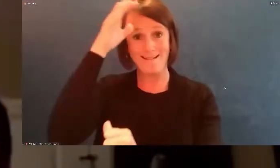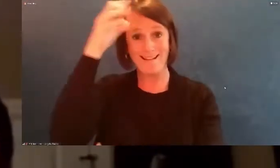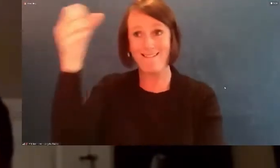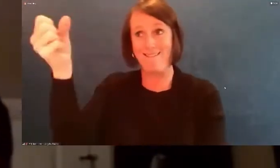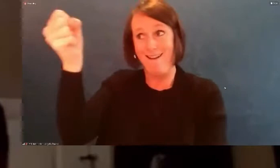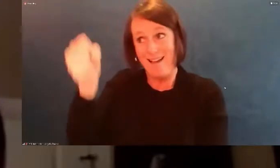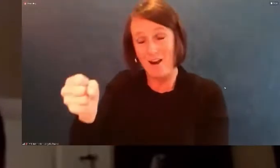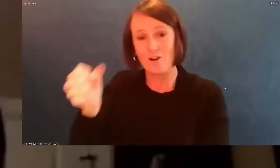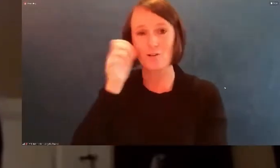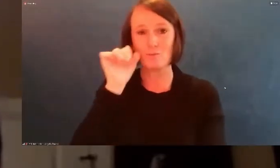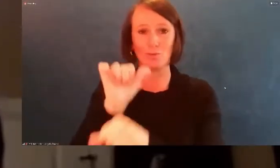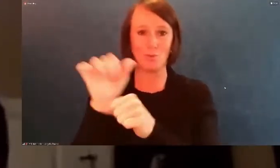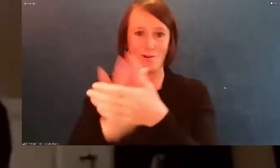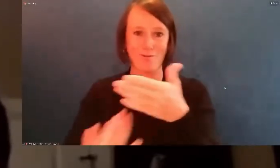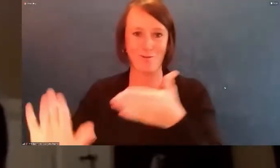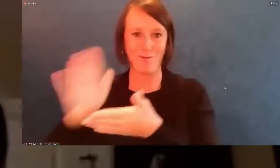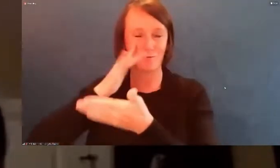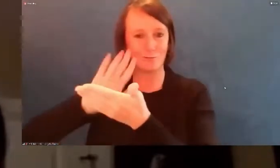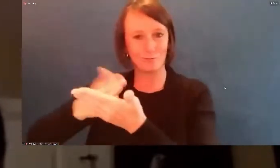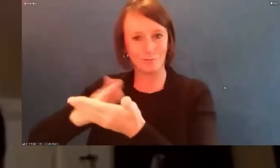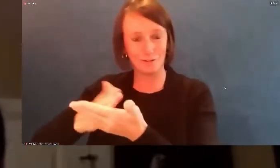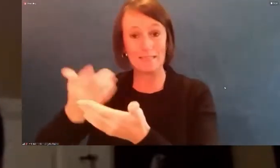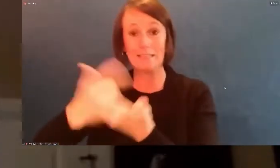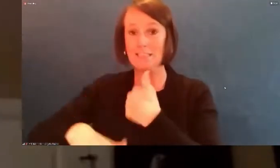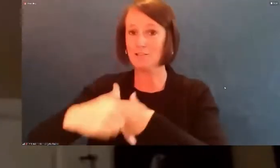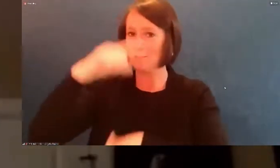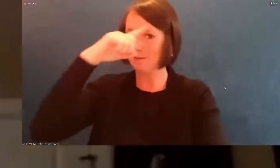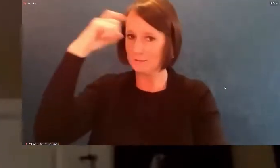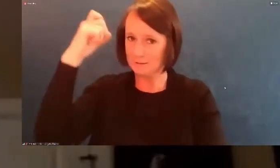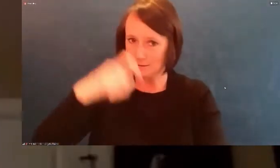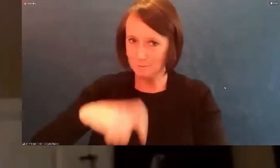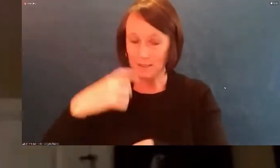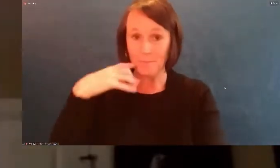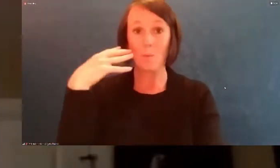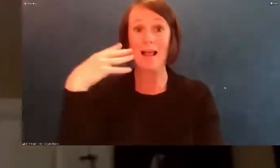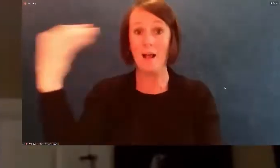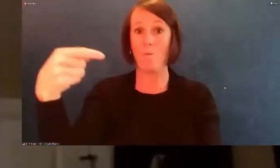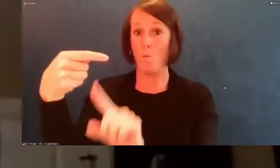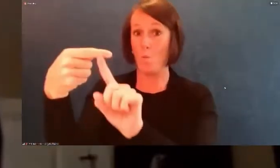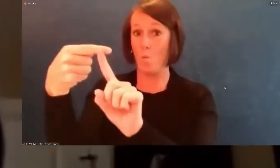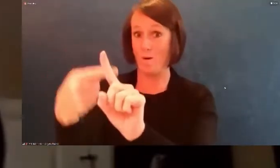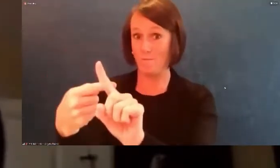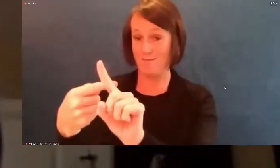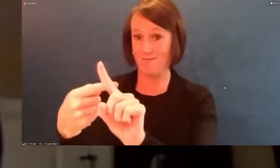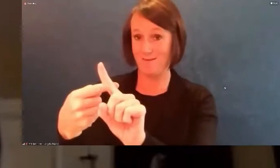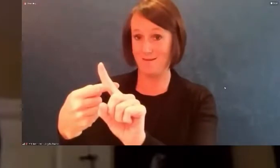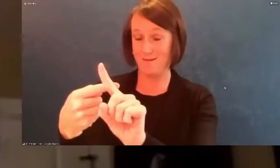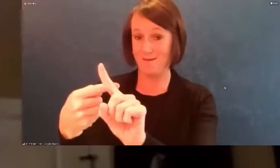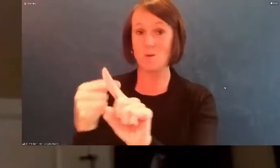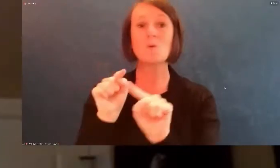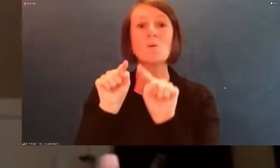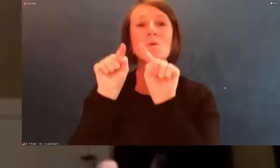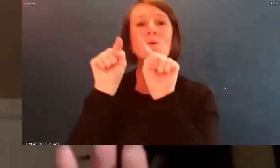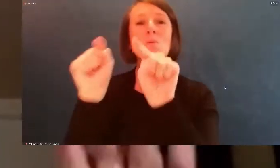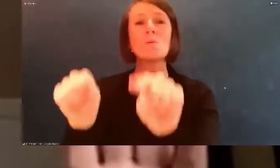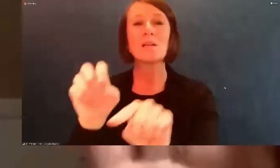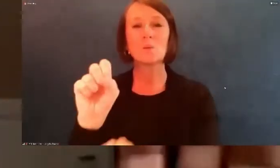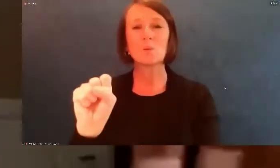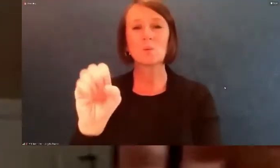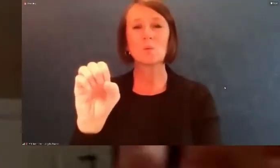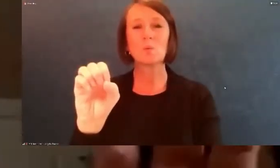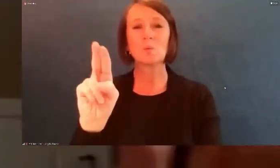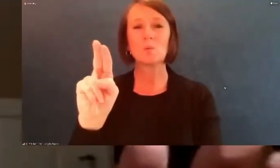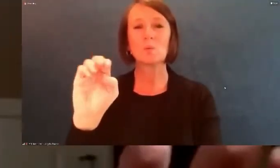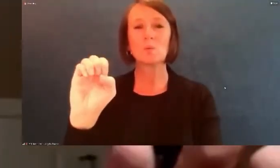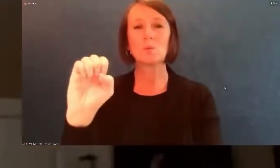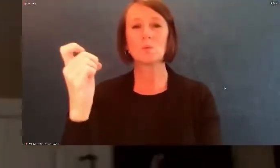So we would go out every summer when we were young, and for a month we would go to Sioux Lake with all the other Arctic